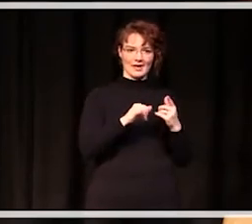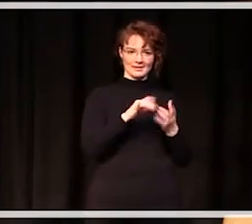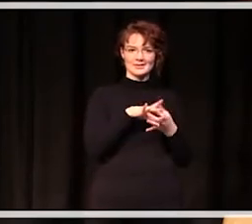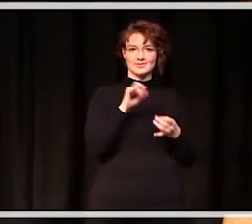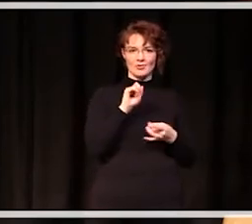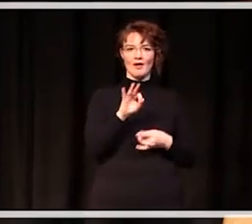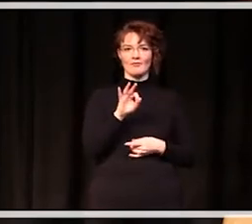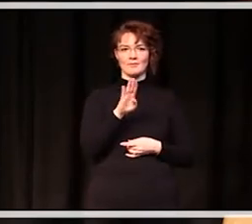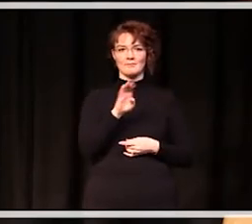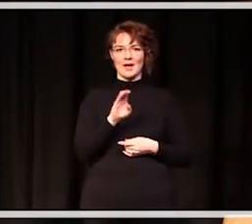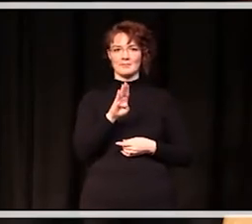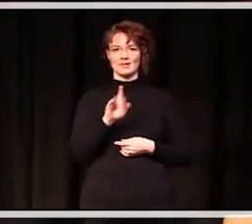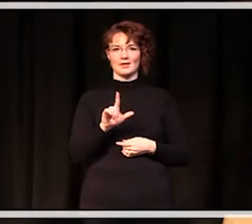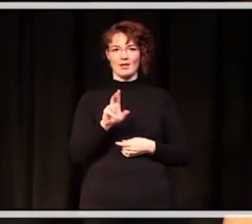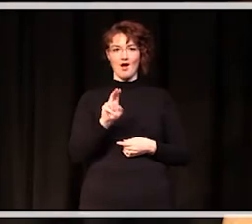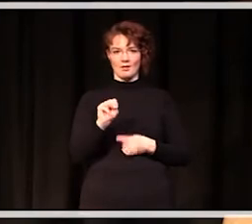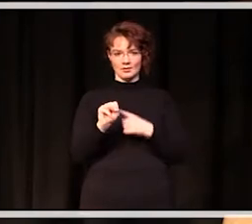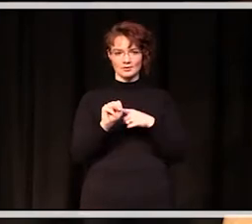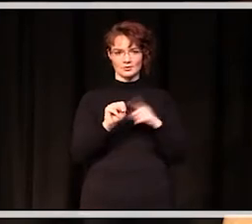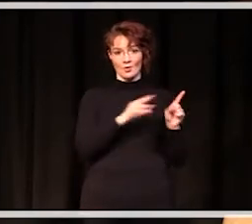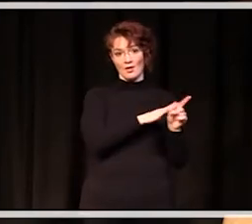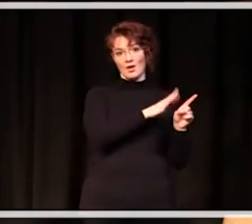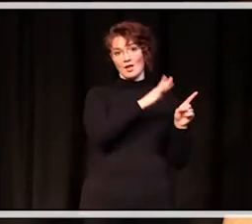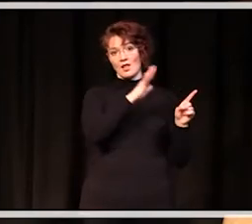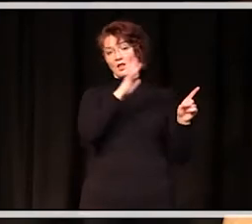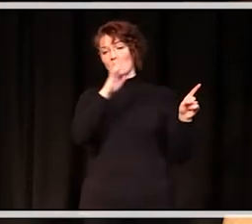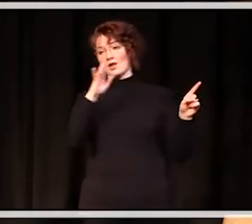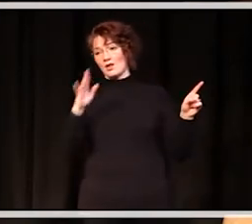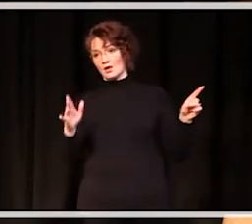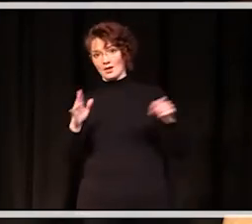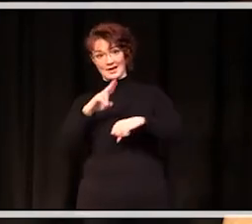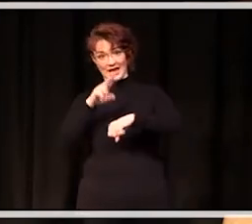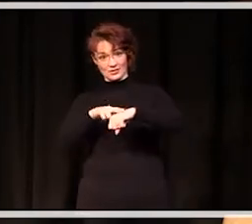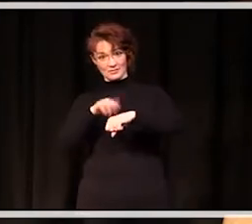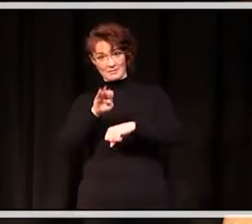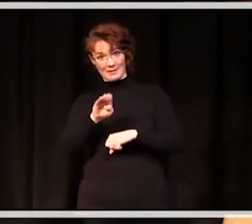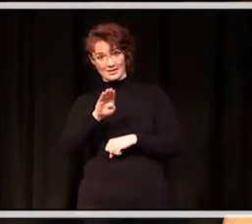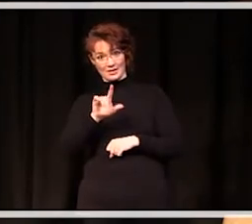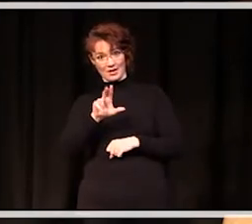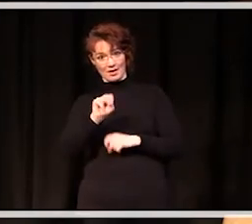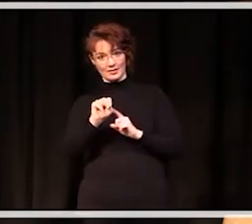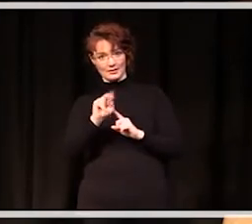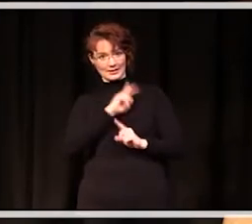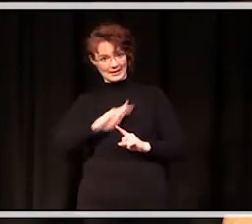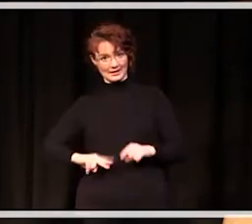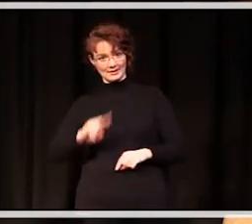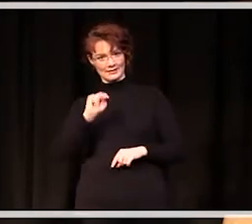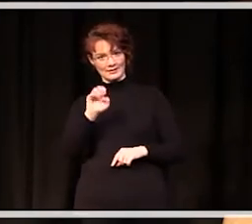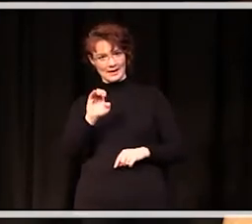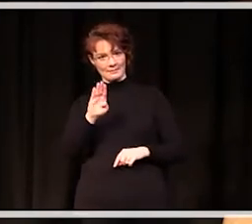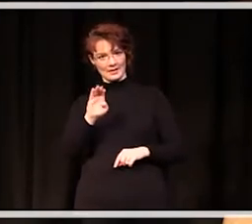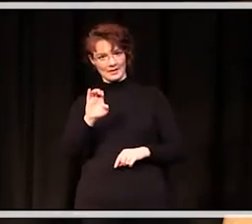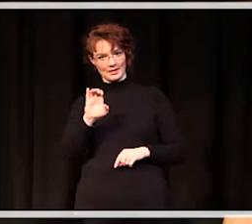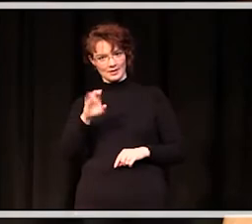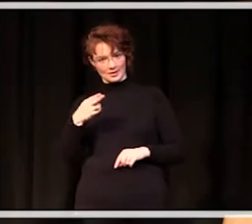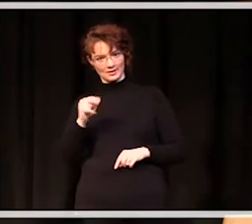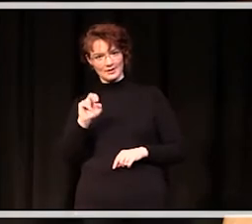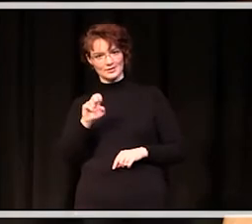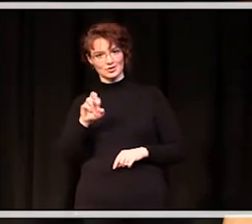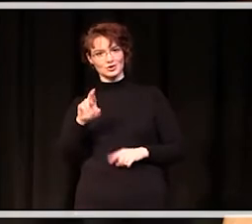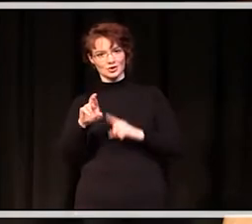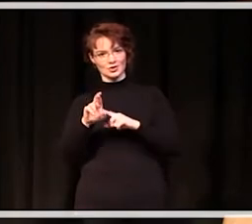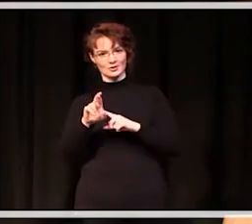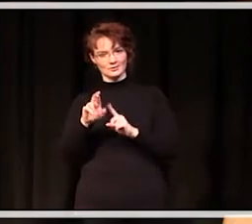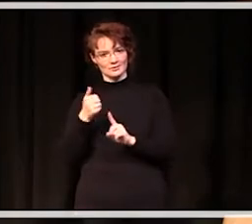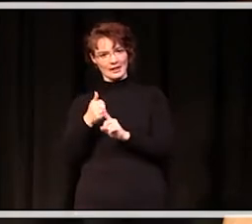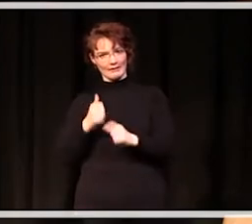Babylon. And so when you actually get to the actual nation of Babylon, led by King Nebuchadnezzar, this is alive and well. And